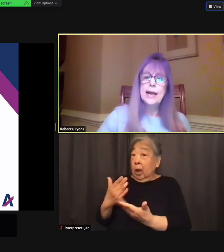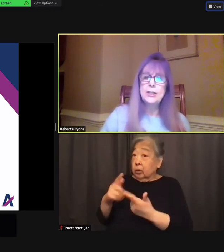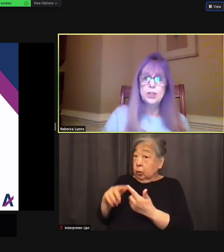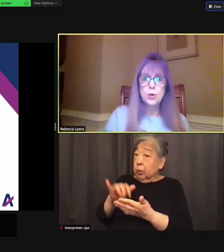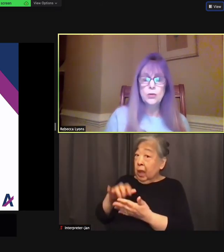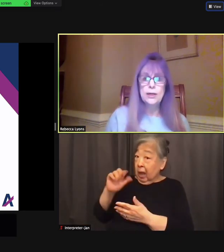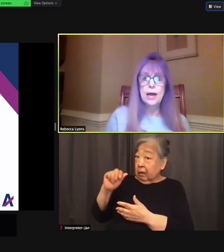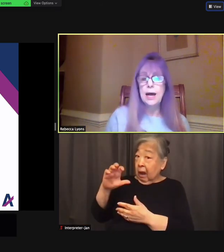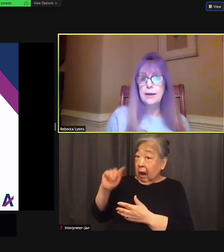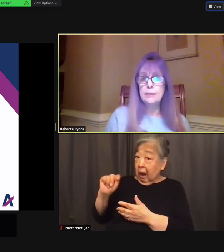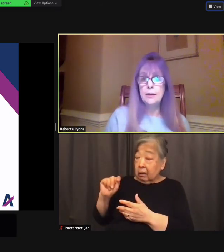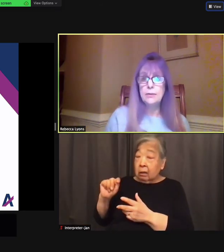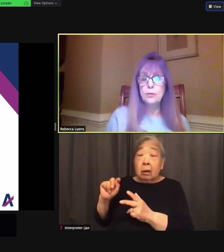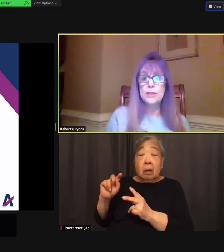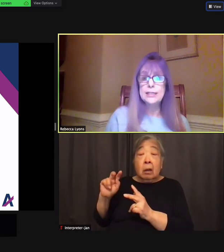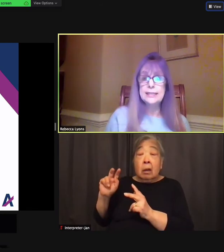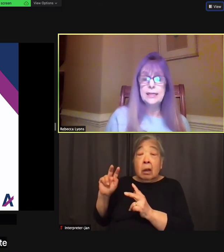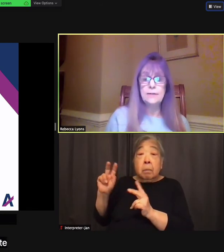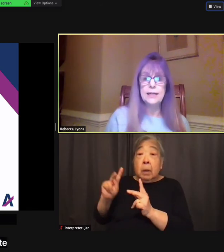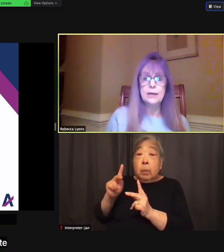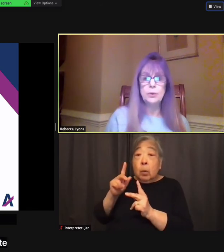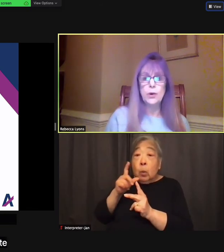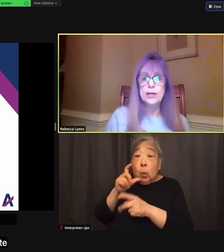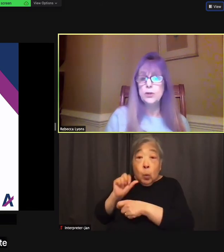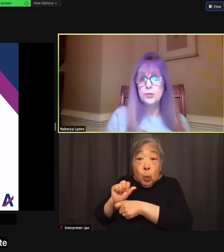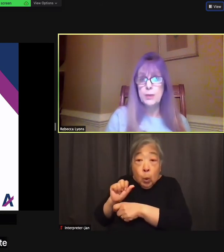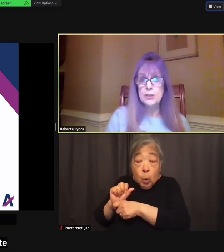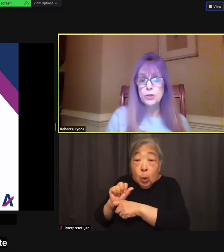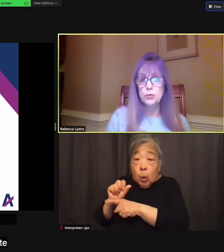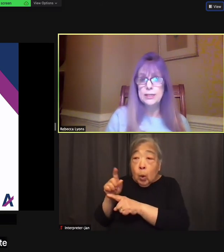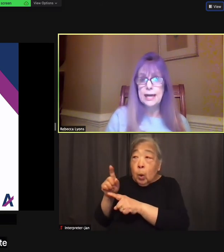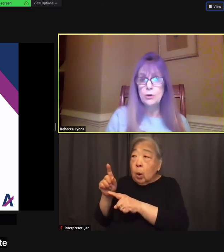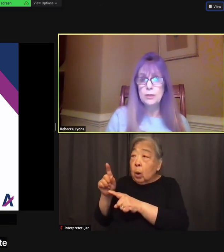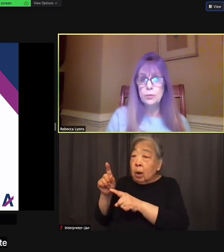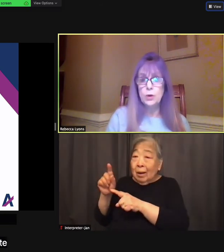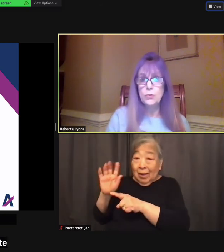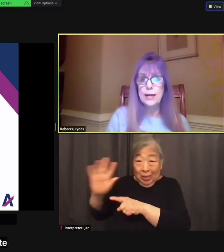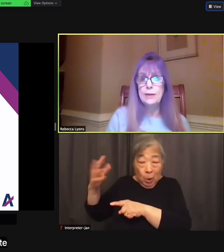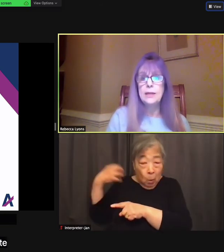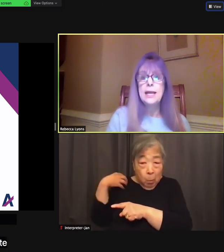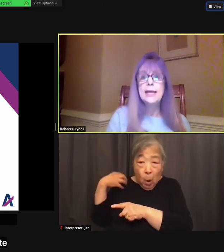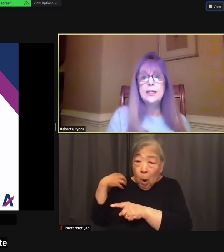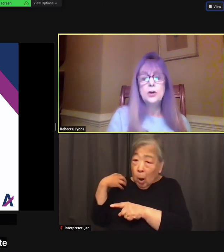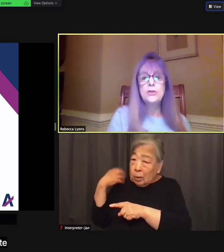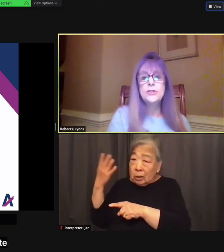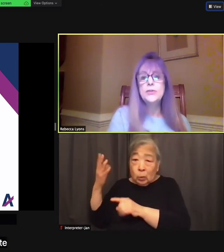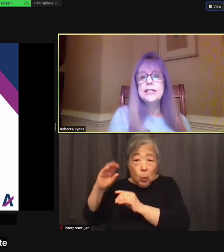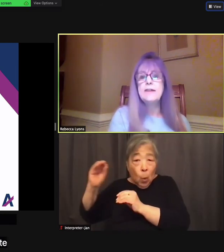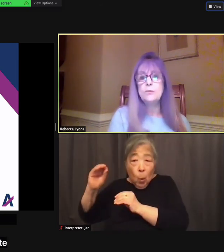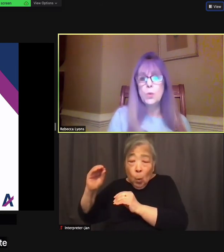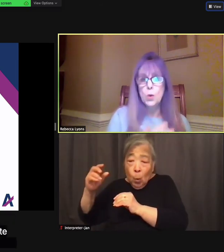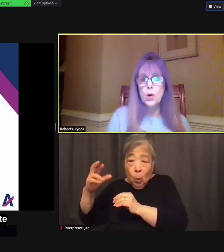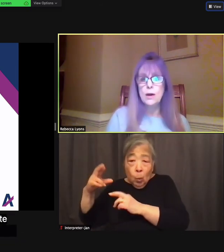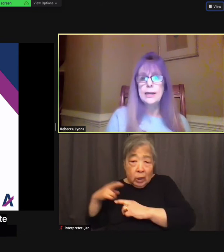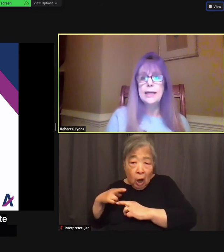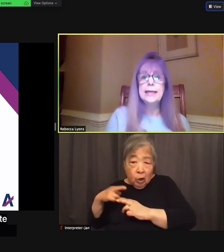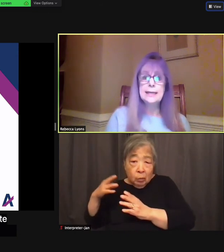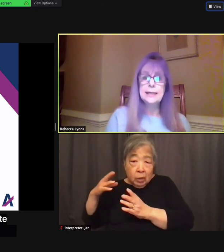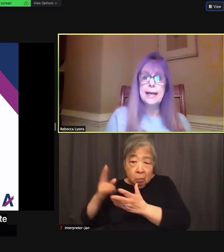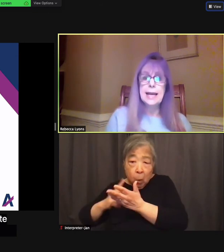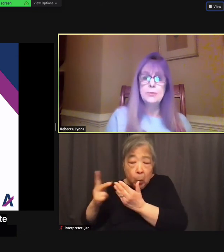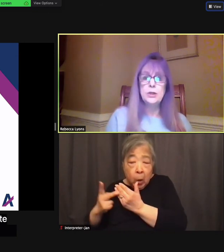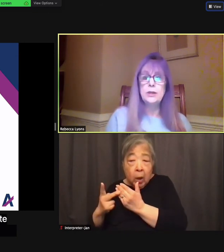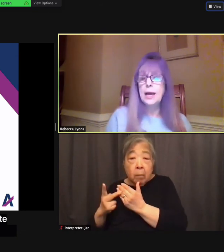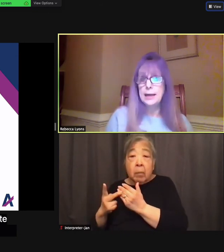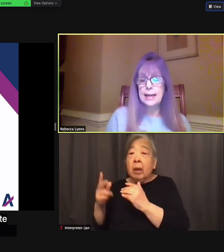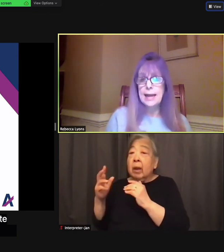work and don't receive an employer-sponsored retirement program can also save more in